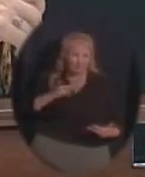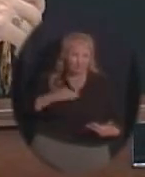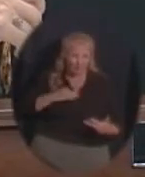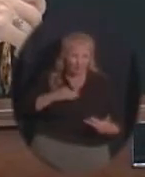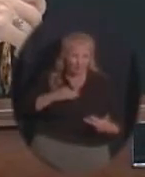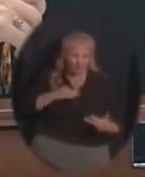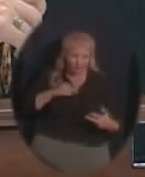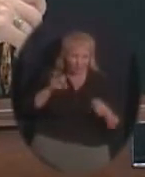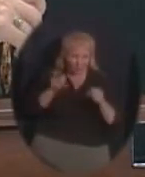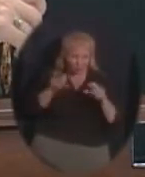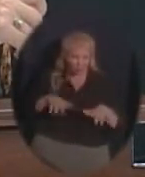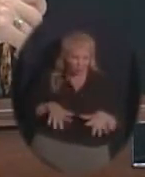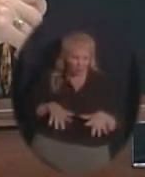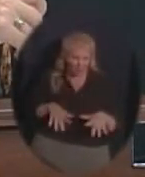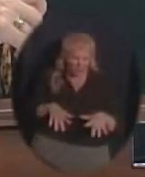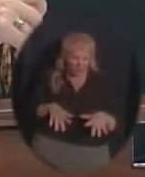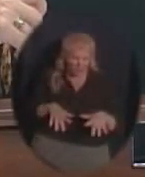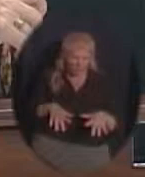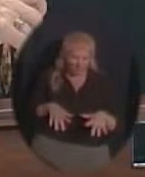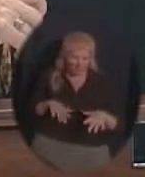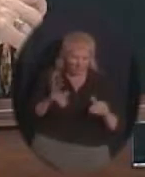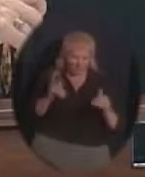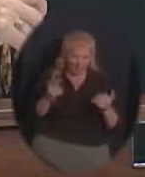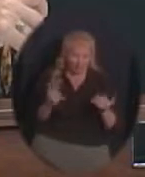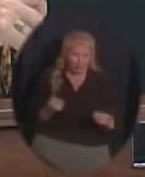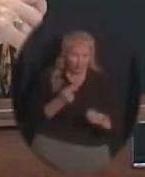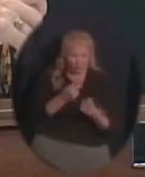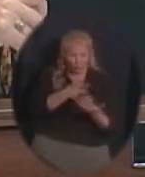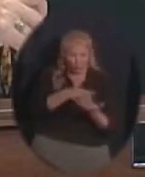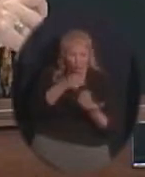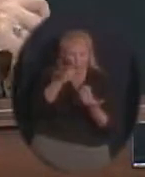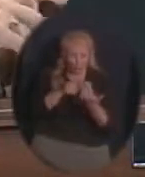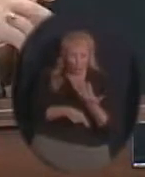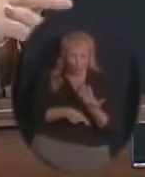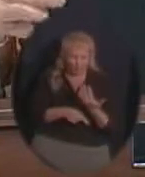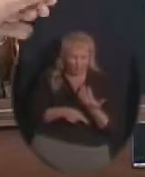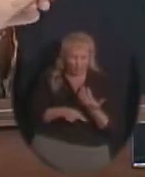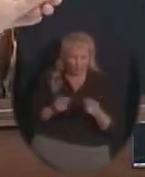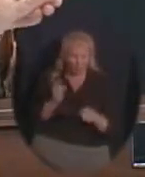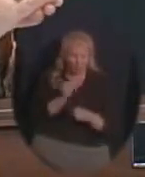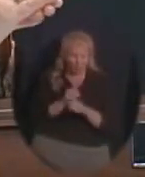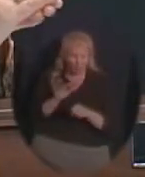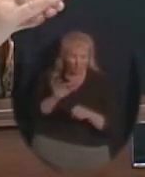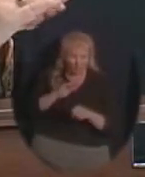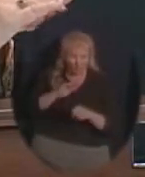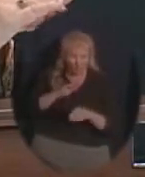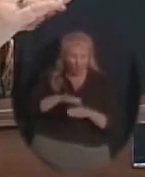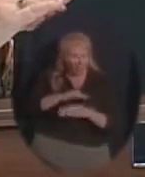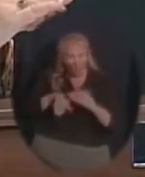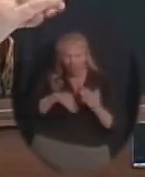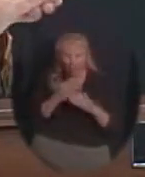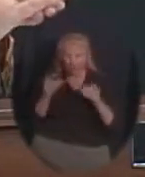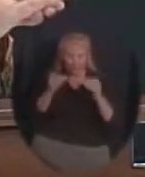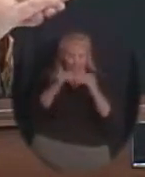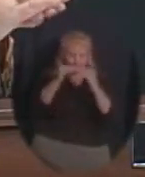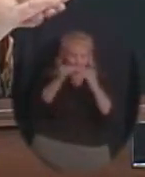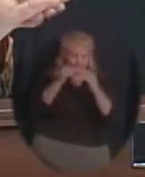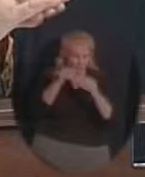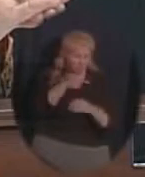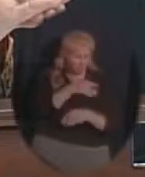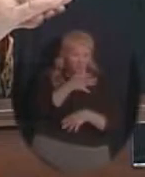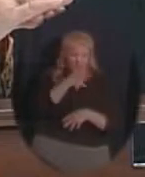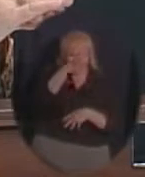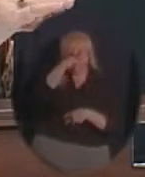and approaches that we think are going to happen. Are the parents whose students participate in this